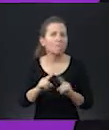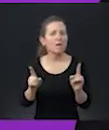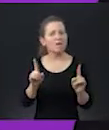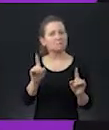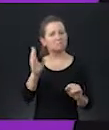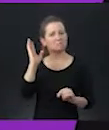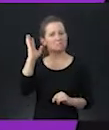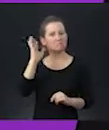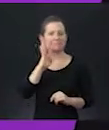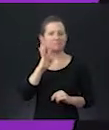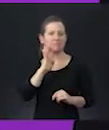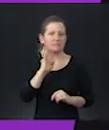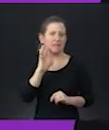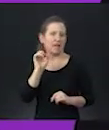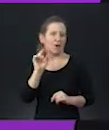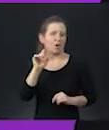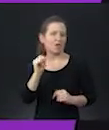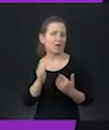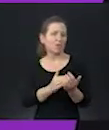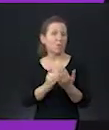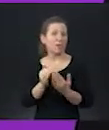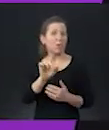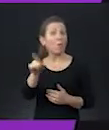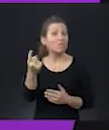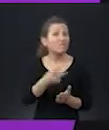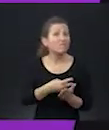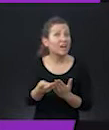you know, the only failure is in not trying.